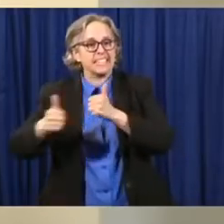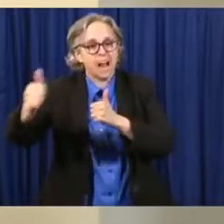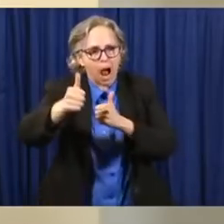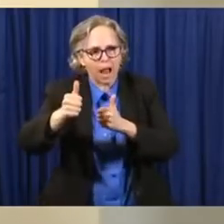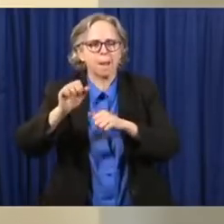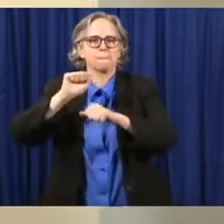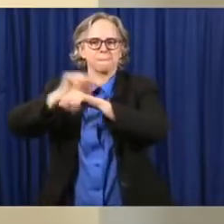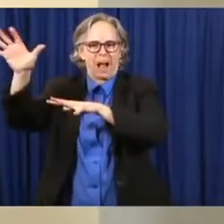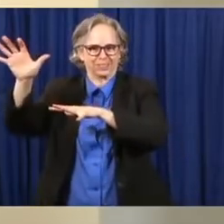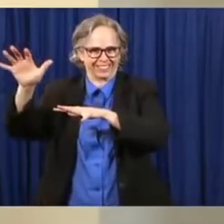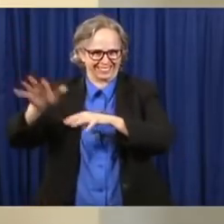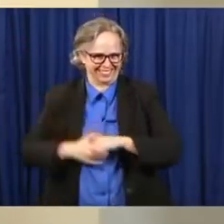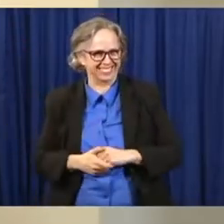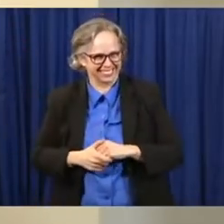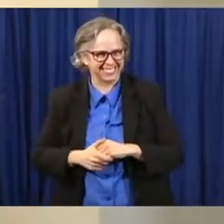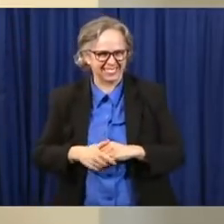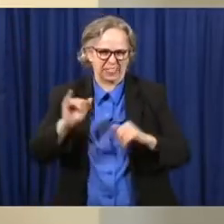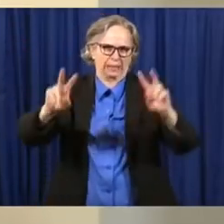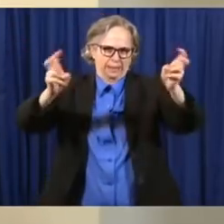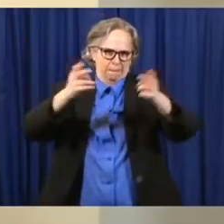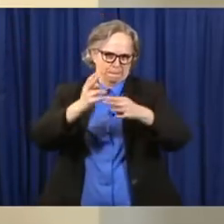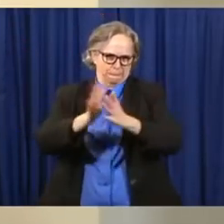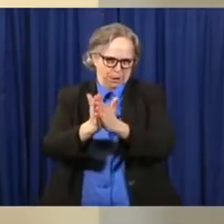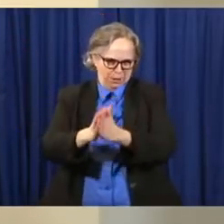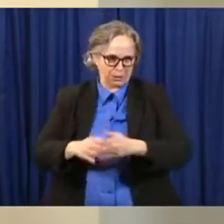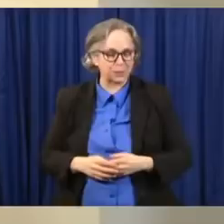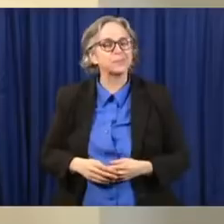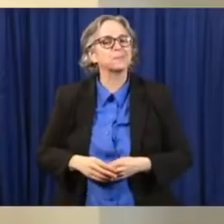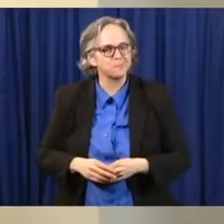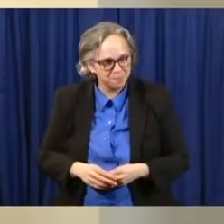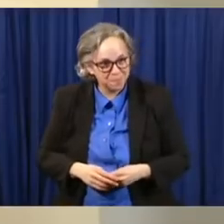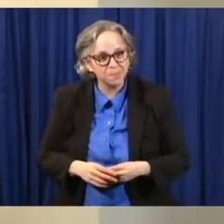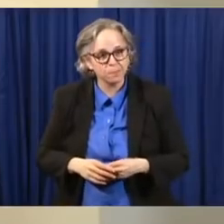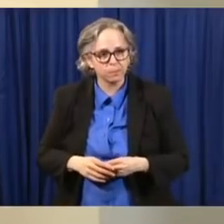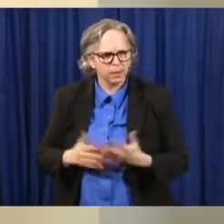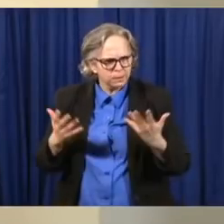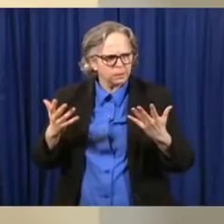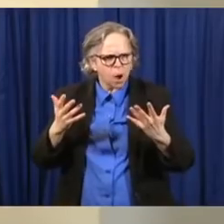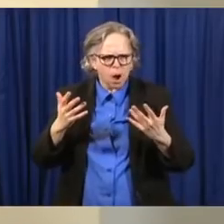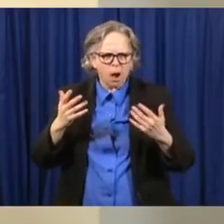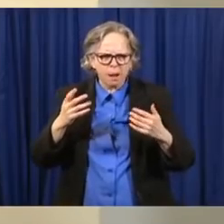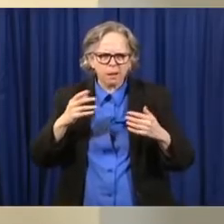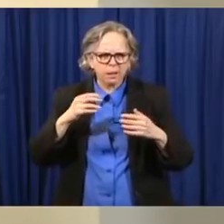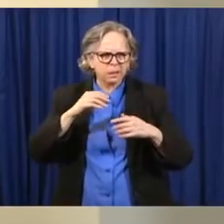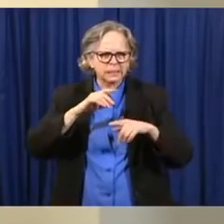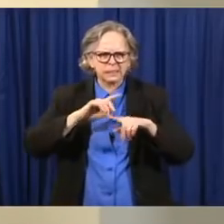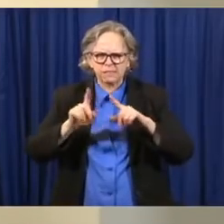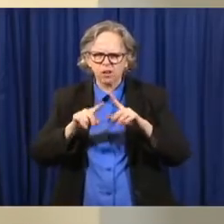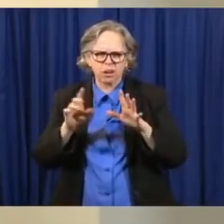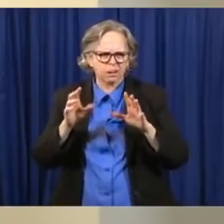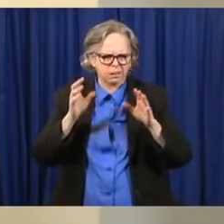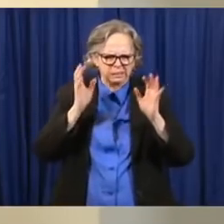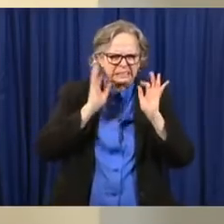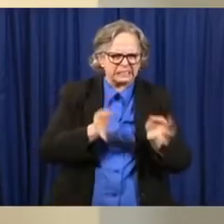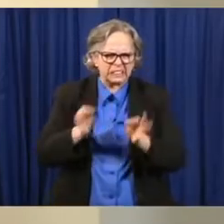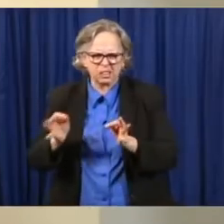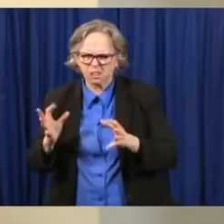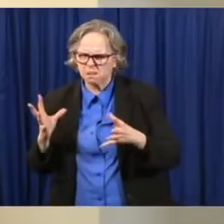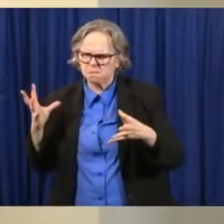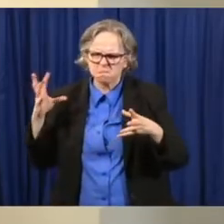Farmer, physician, who did some bold things and just embedded himself in Haiti as part of his med